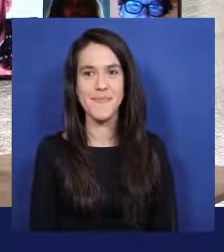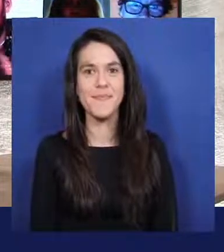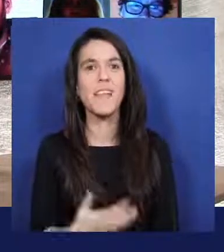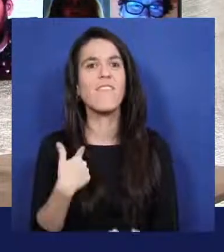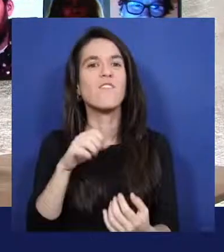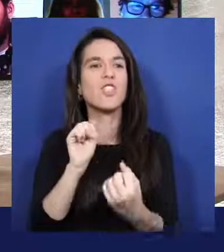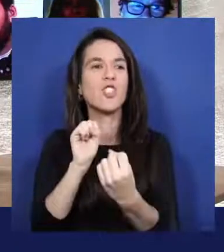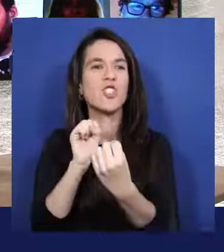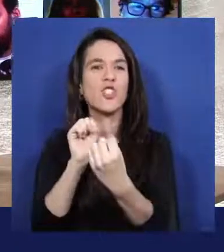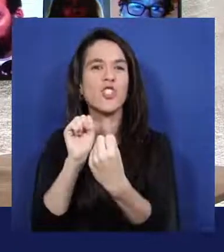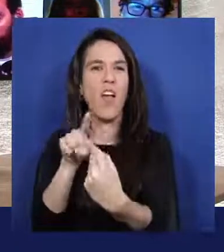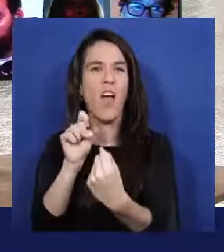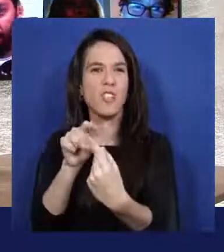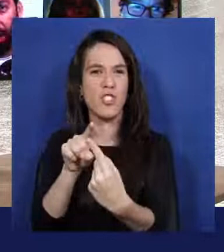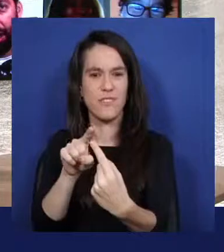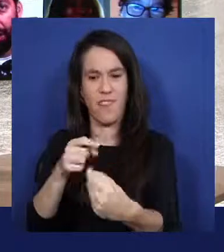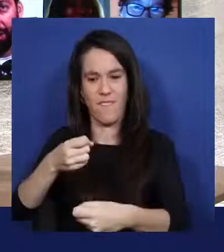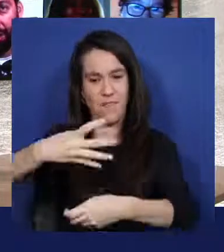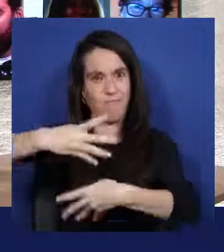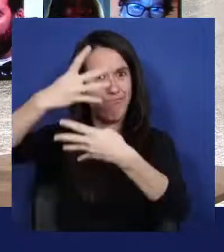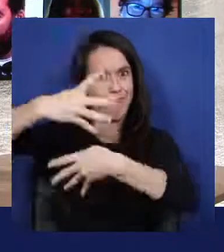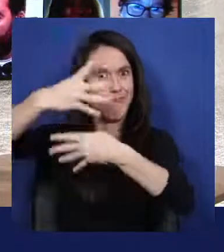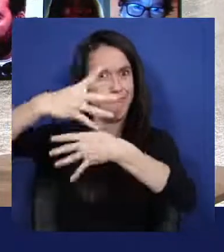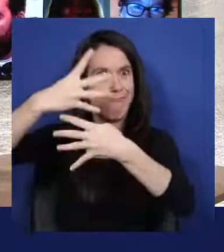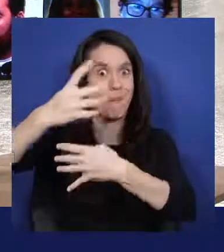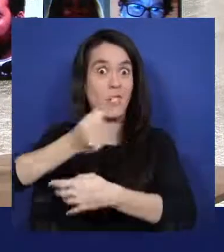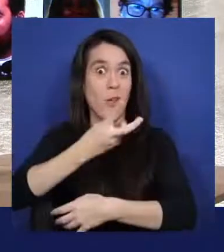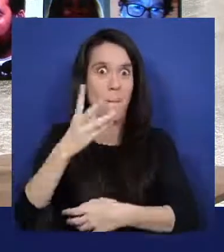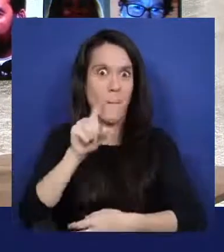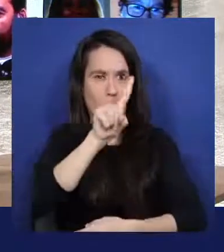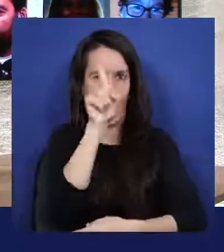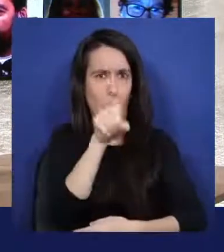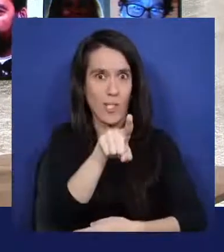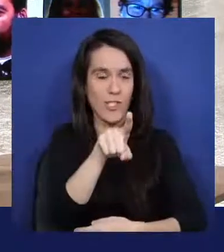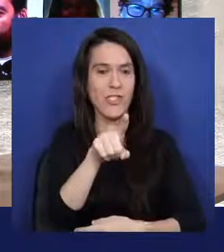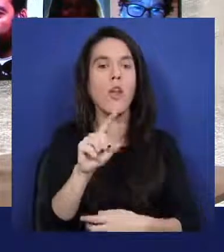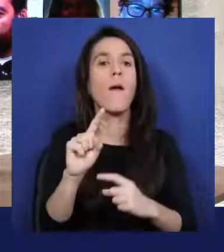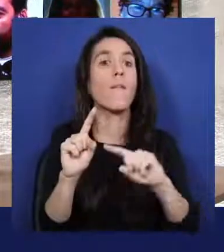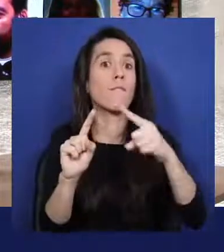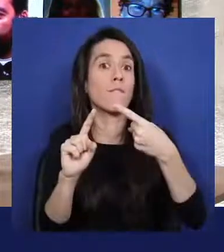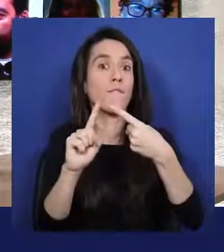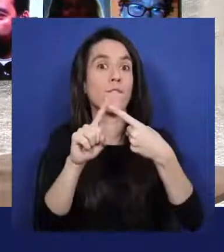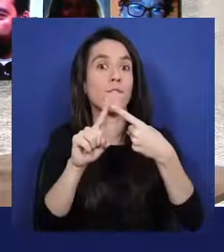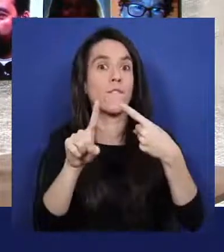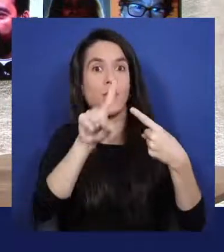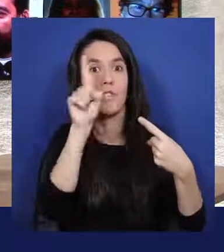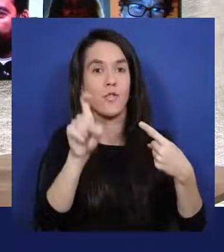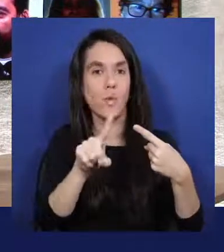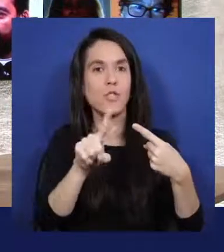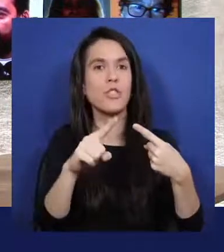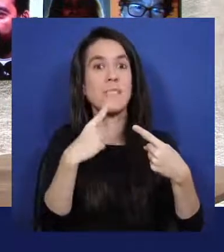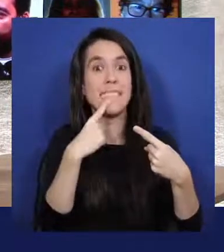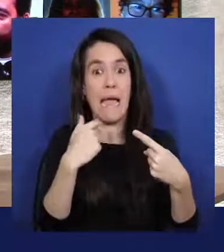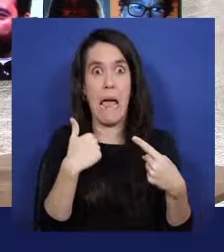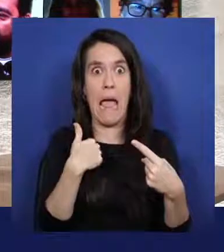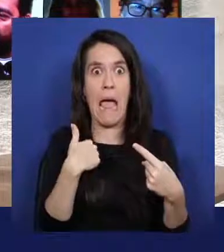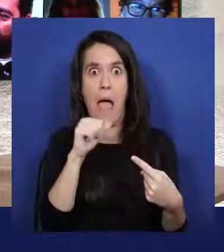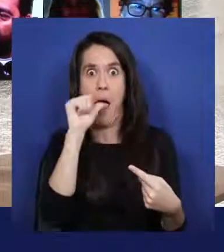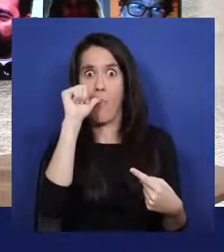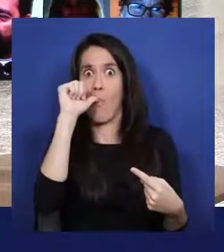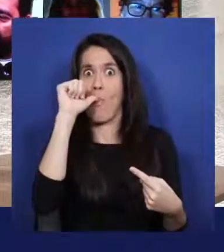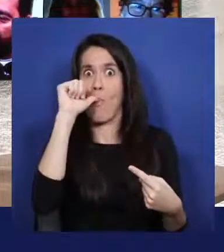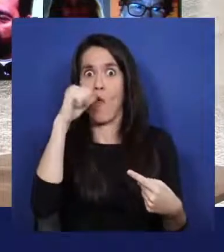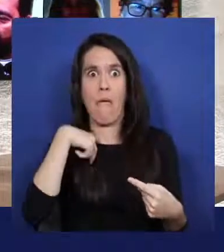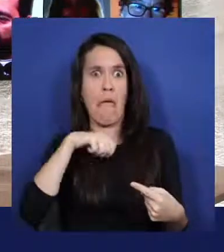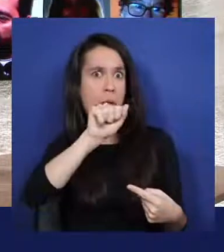you two experts that are here. Well, all of you experts that are here. The first one is from Gauthier. As a beginner in AI, is it useless to work with